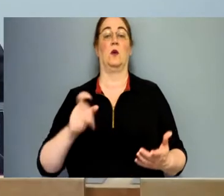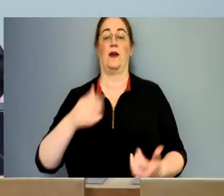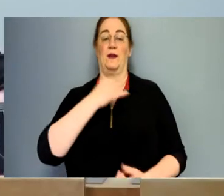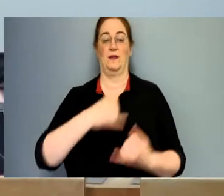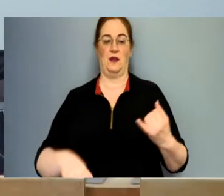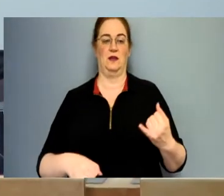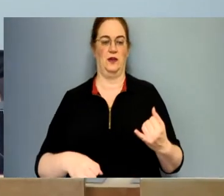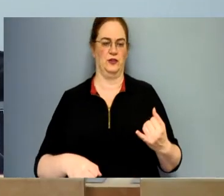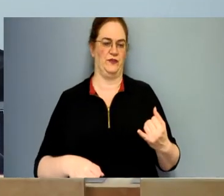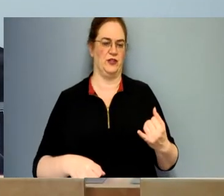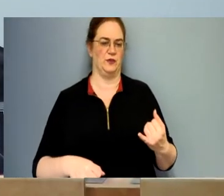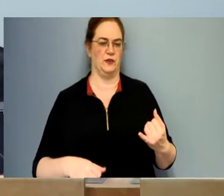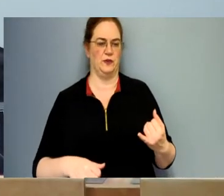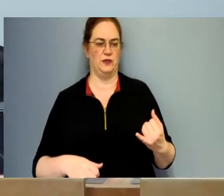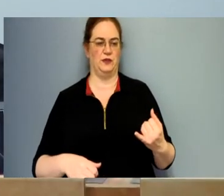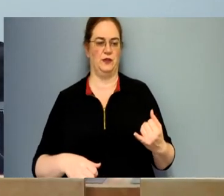lastly,